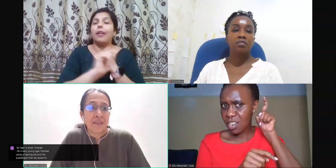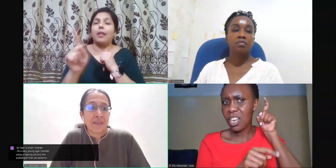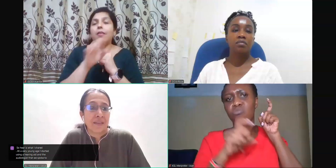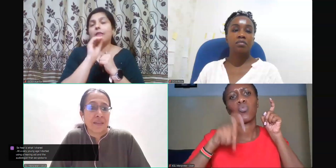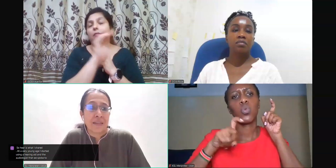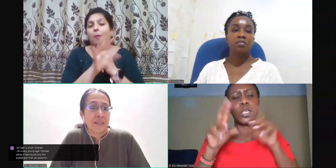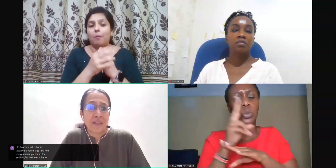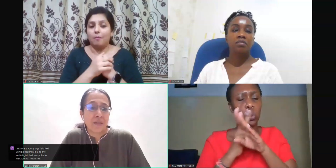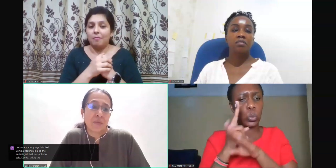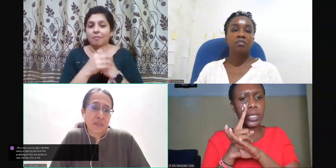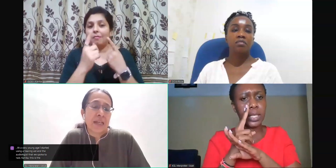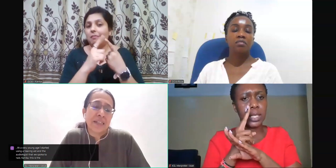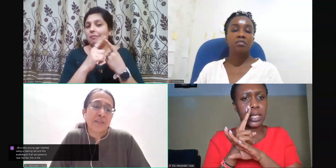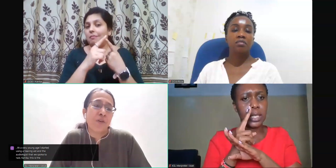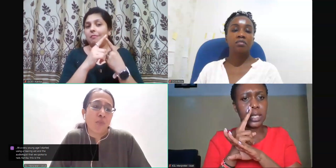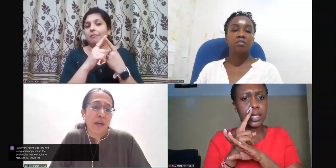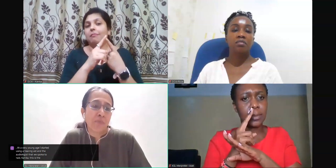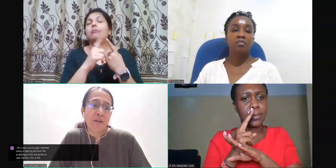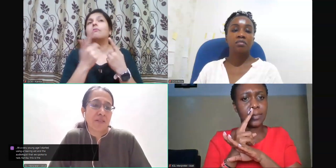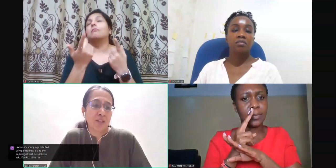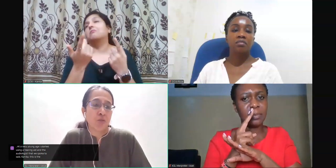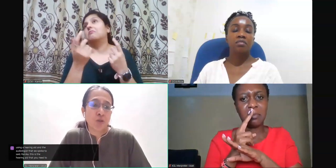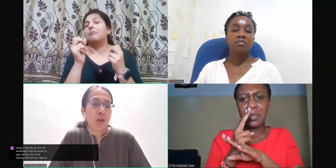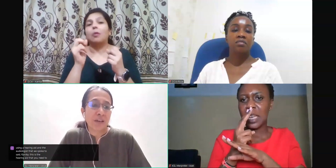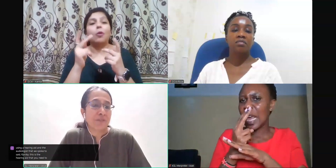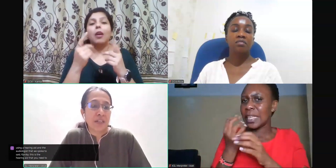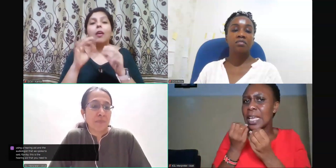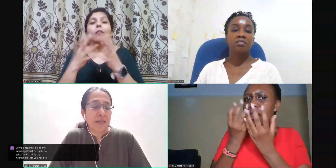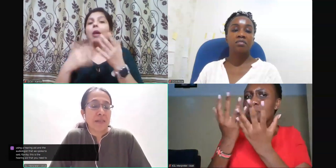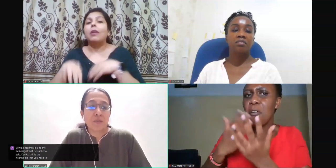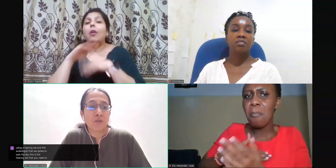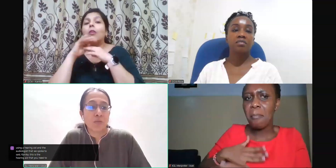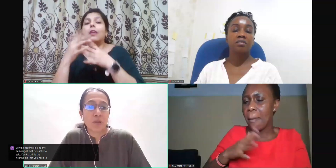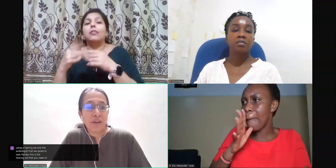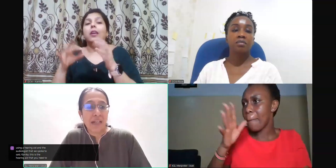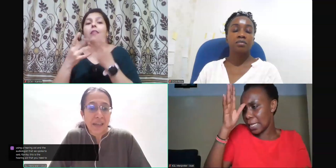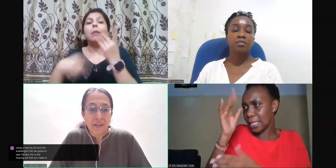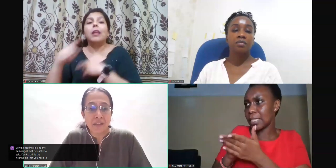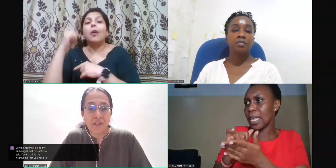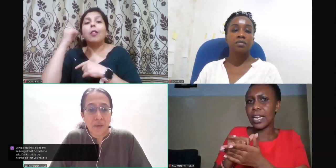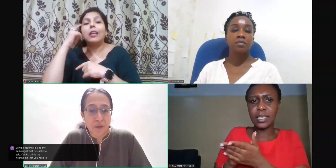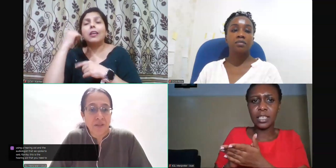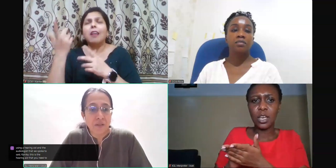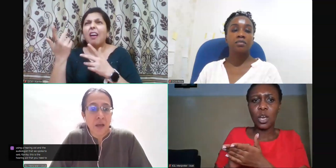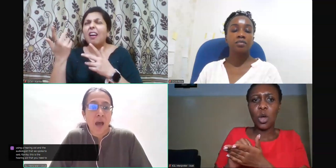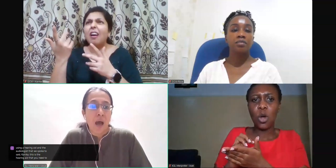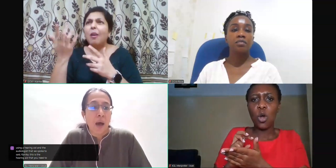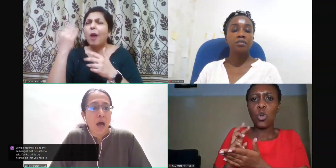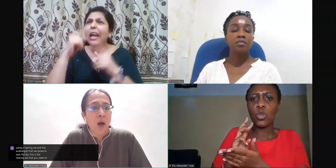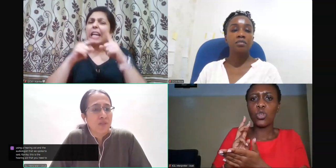And they did inform my parents that she would not definitely be, hearing like a hearing